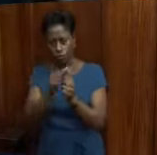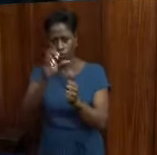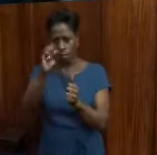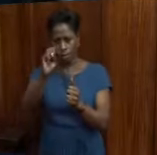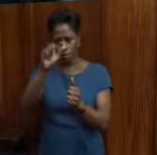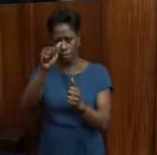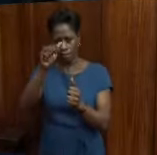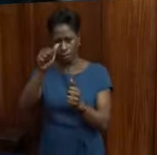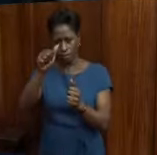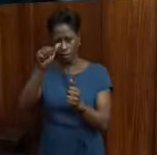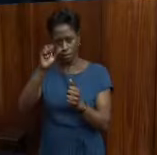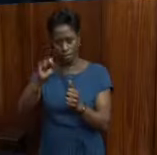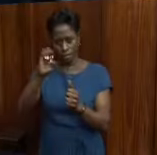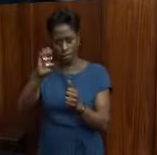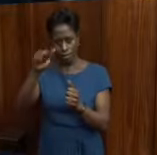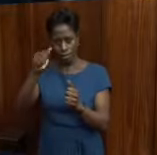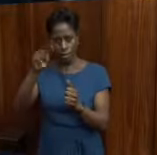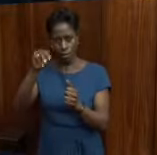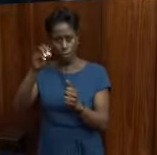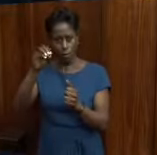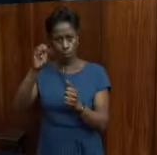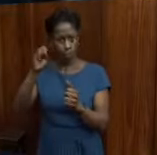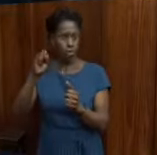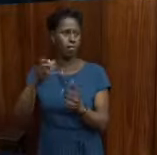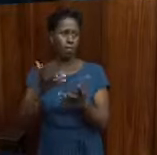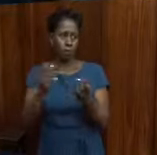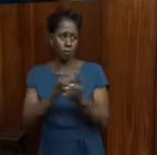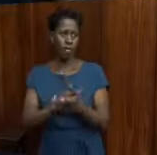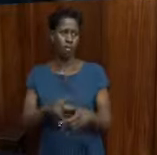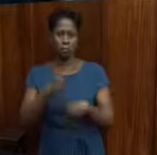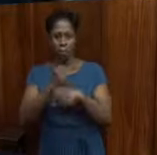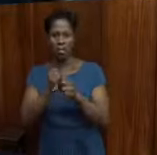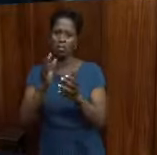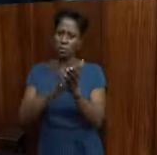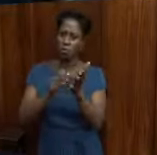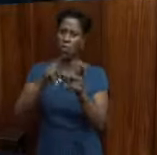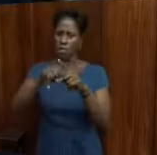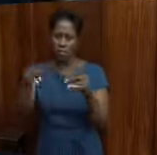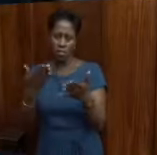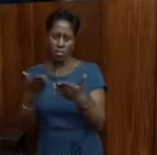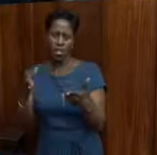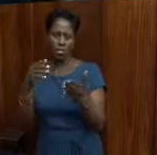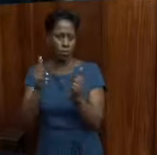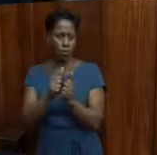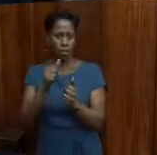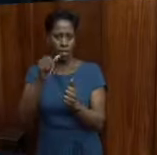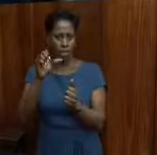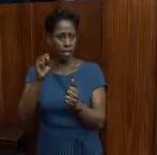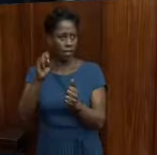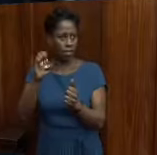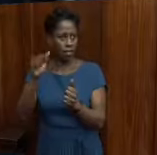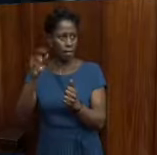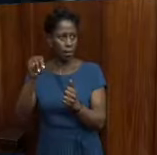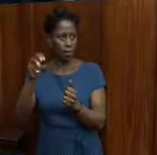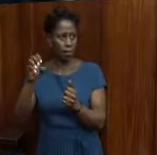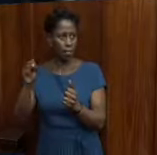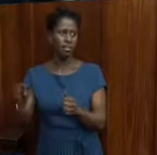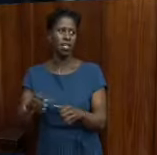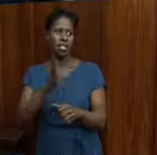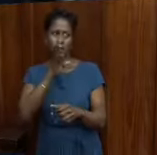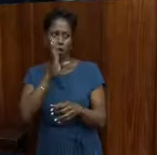be conducted to increase exports. Livestock. Livestock development was hampered by the last